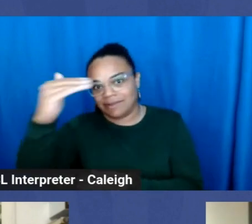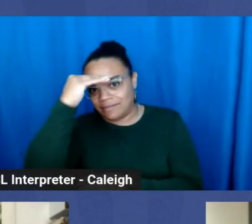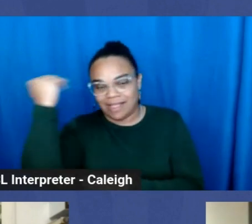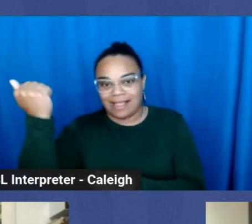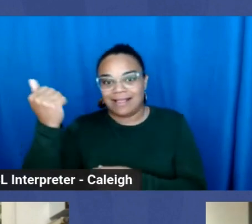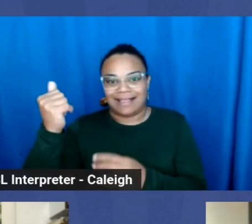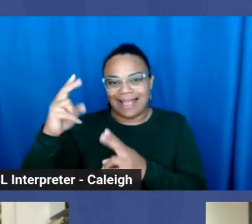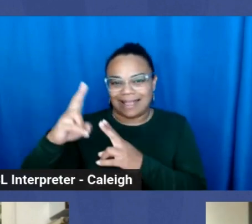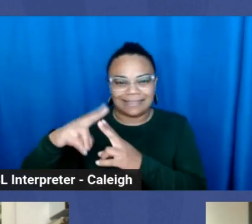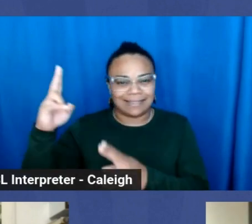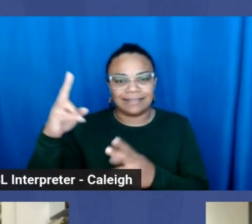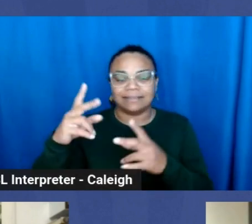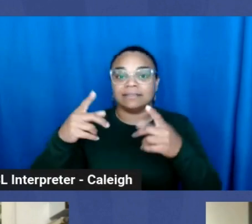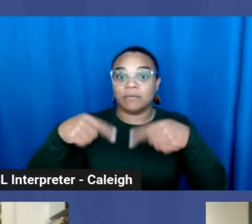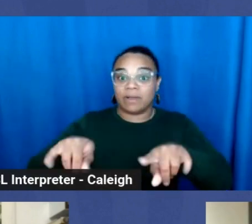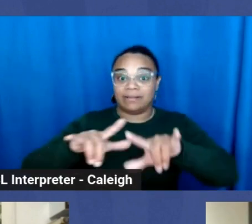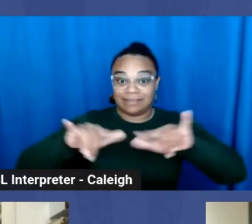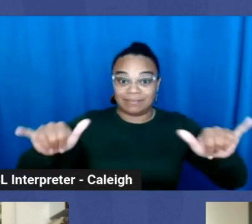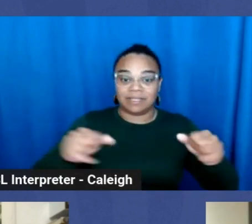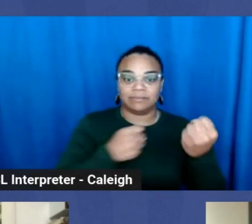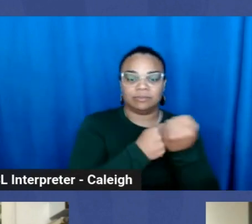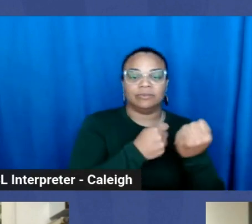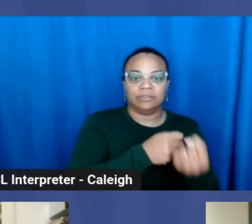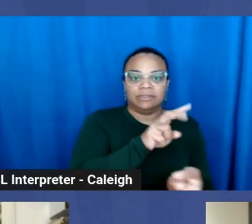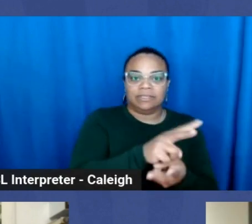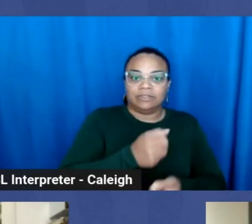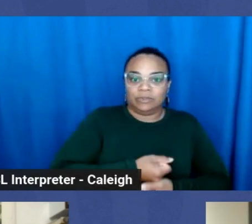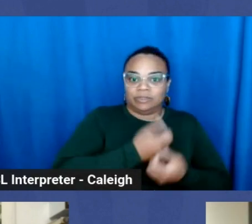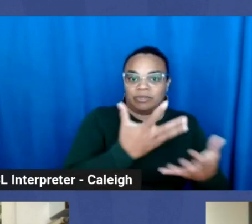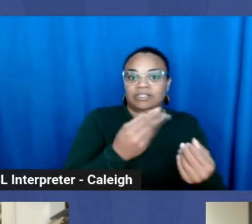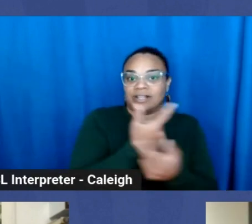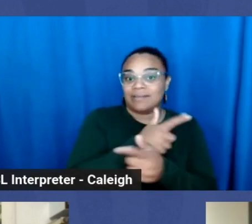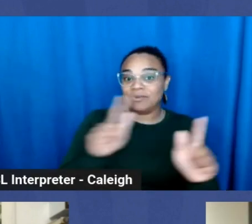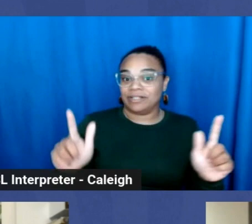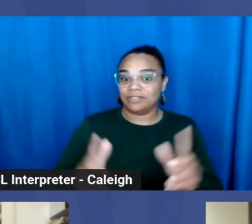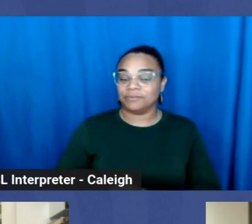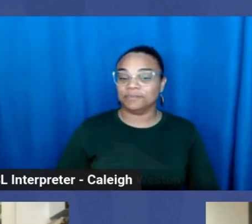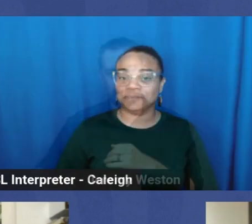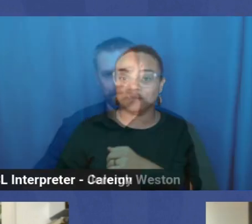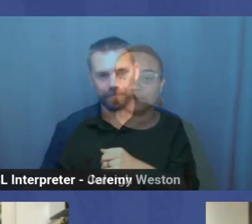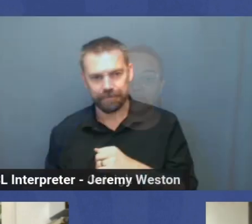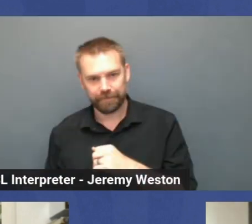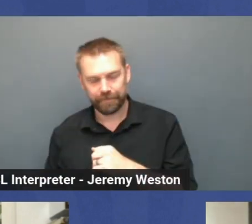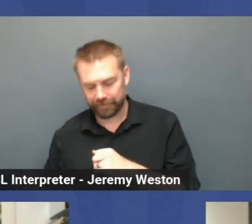while supporting sexual expression and liberation?